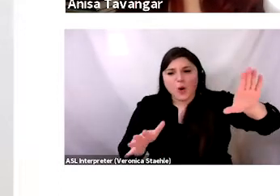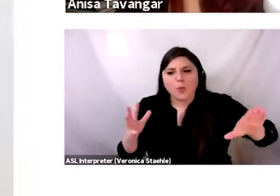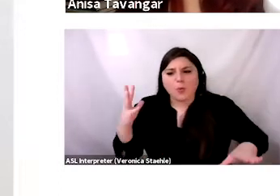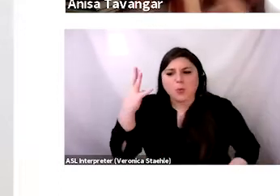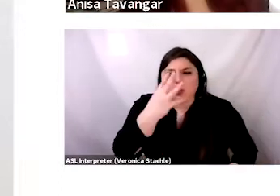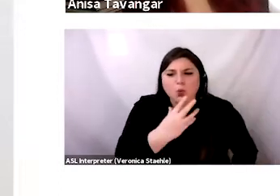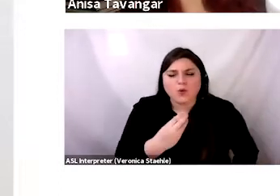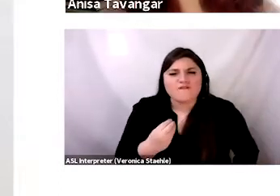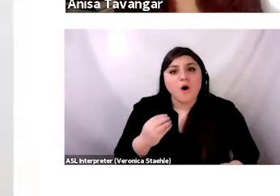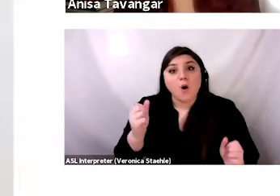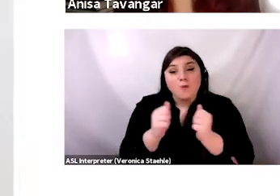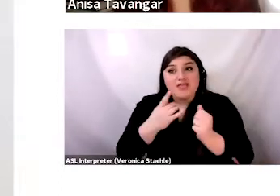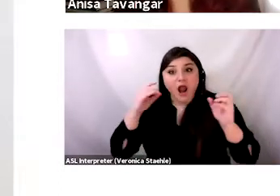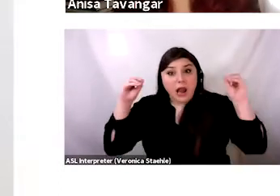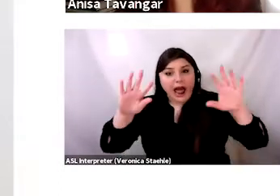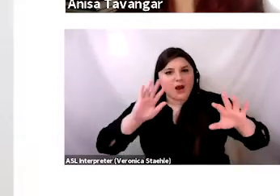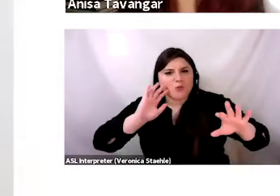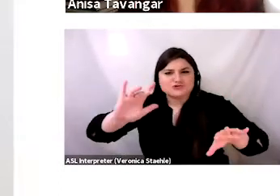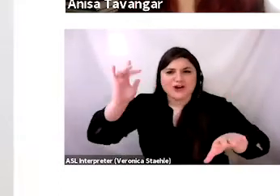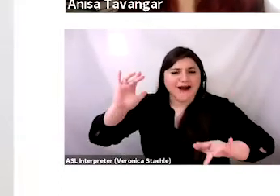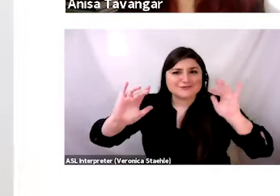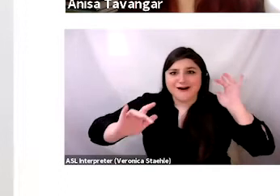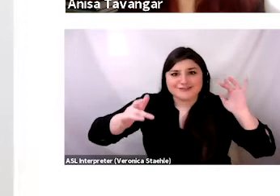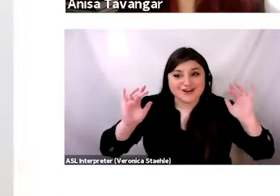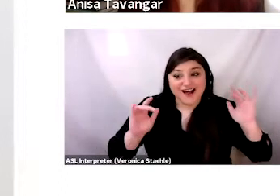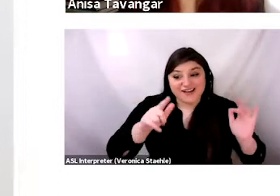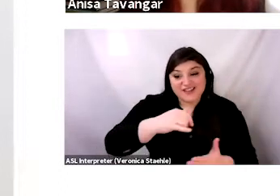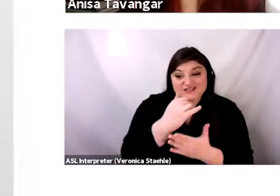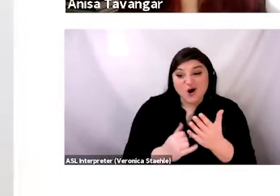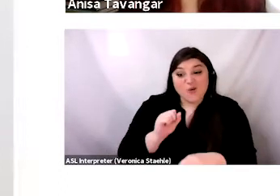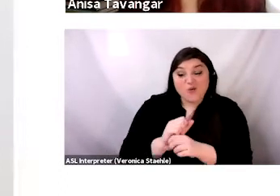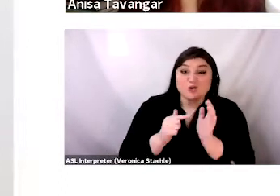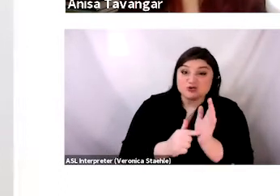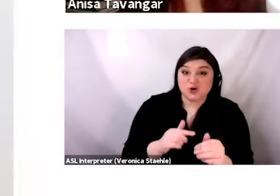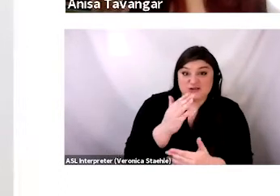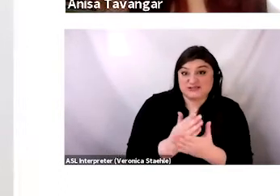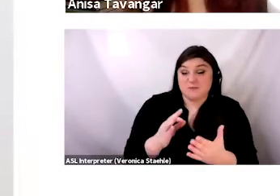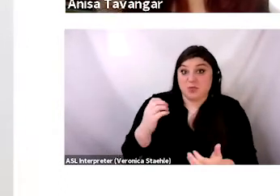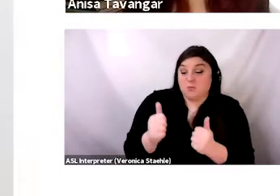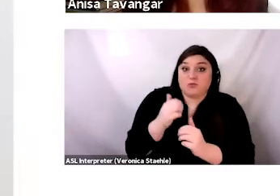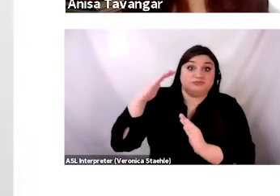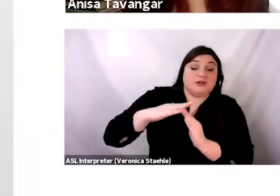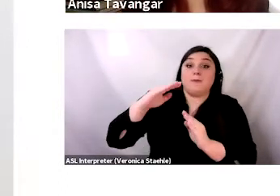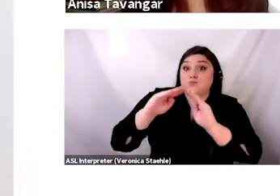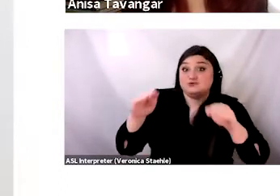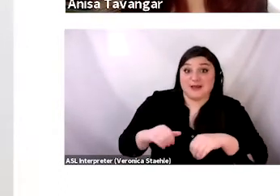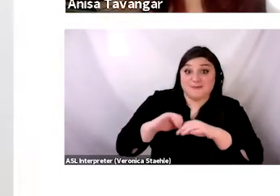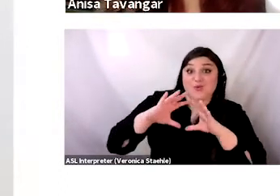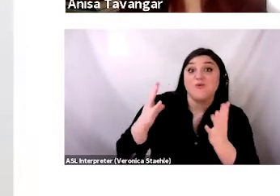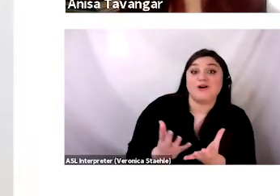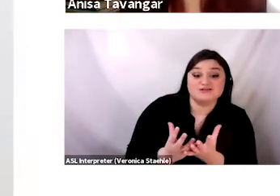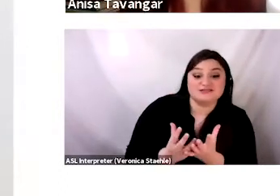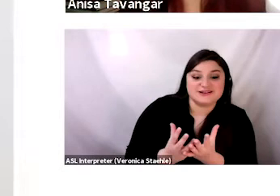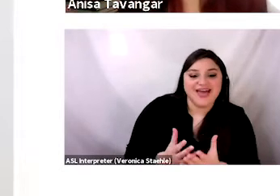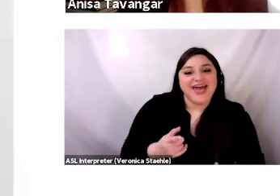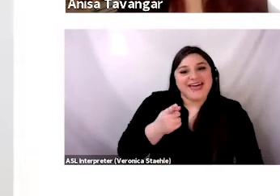And this to me is an example of beauty in a context of justice, where we are able to investigate our own reality, see with